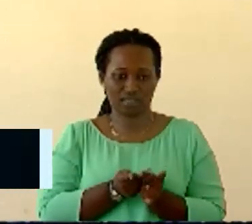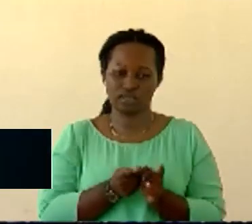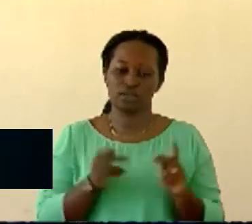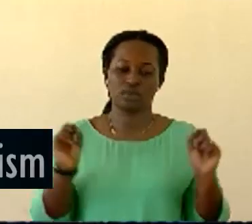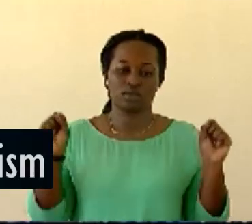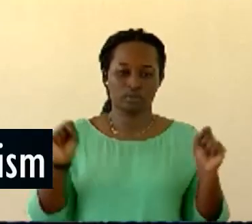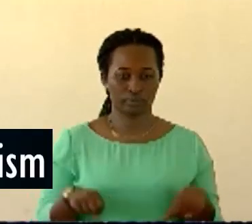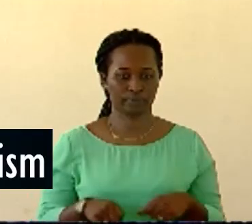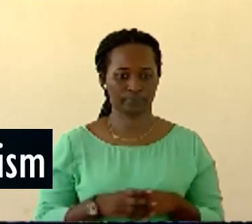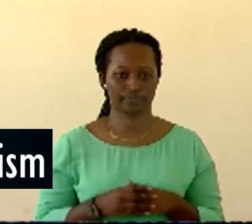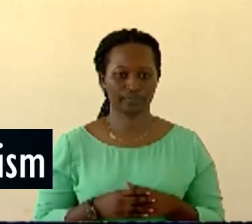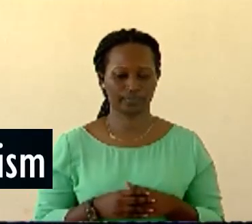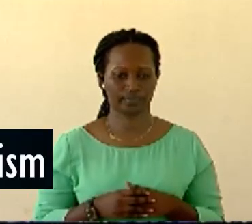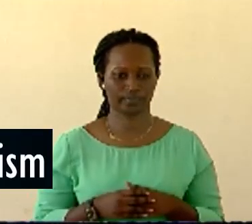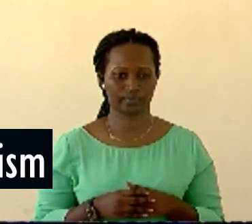so that